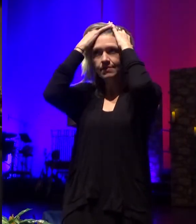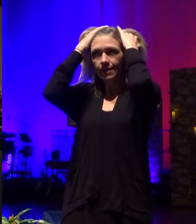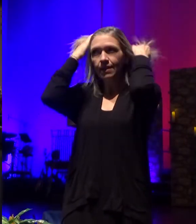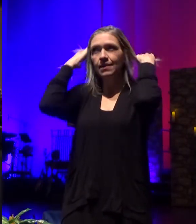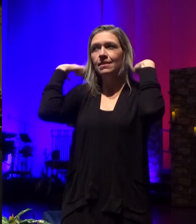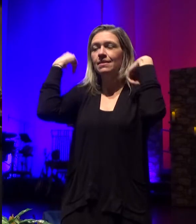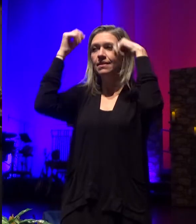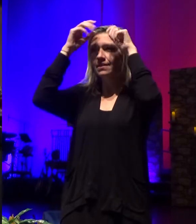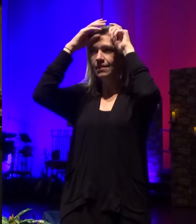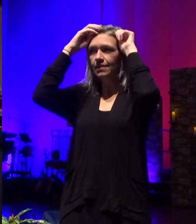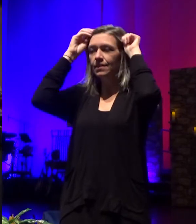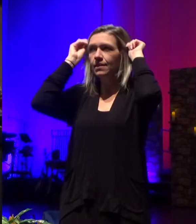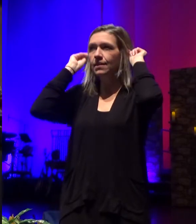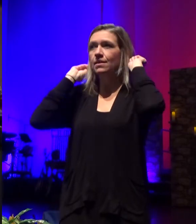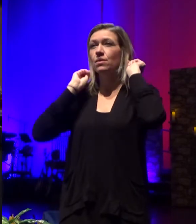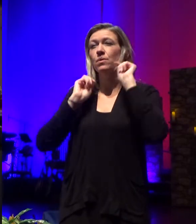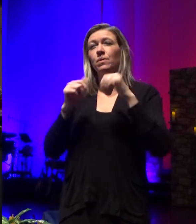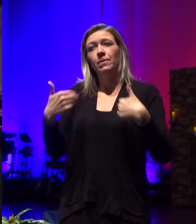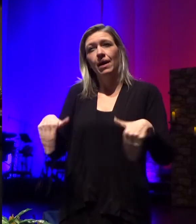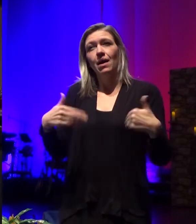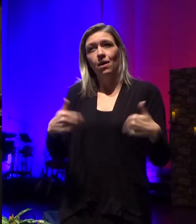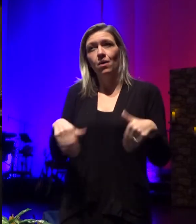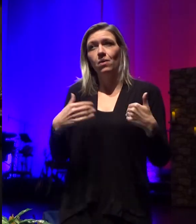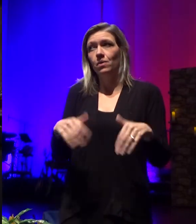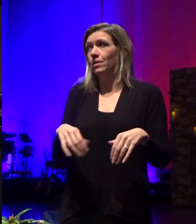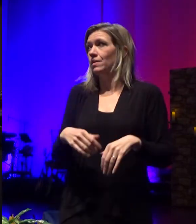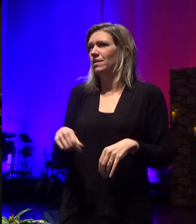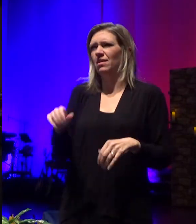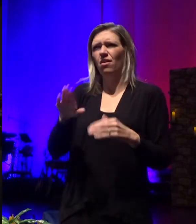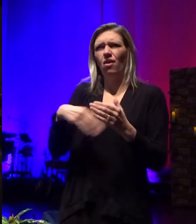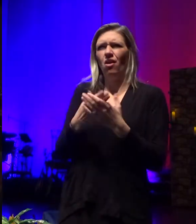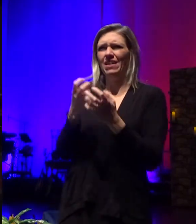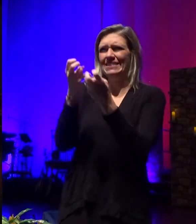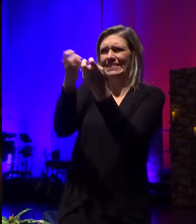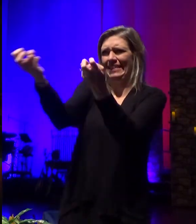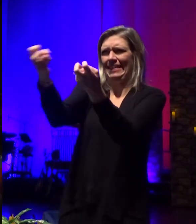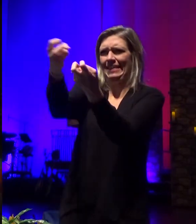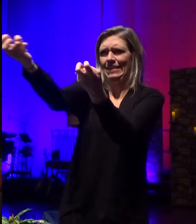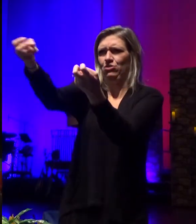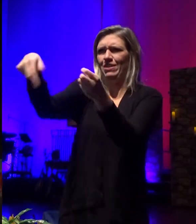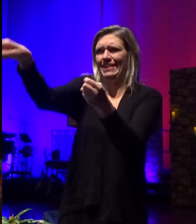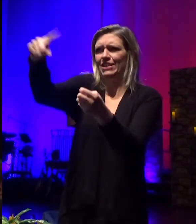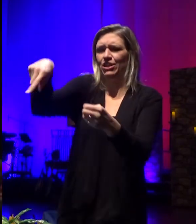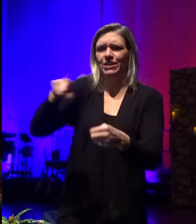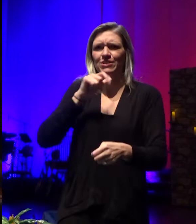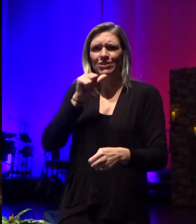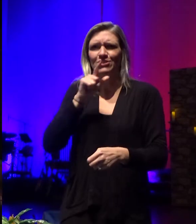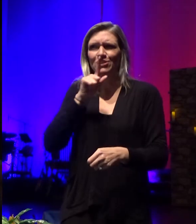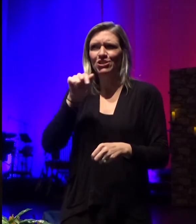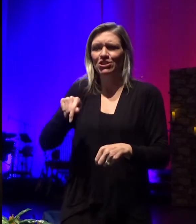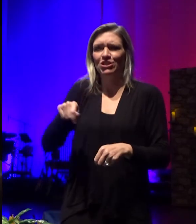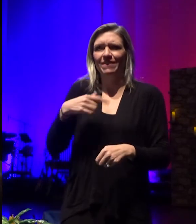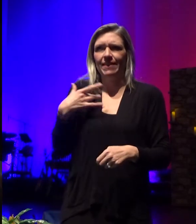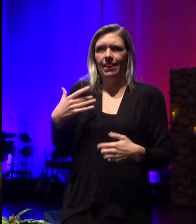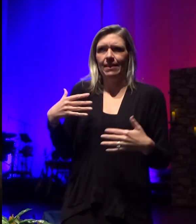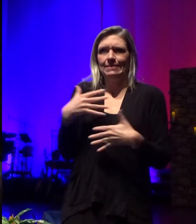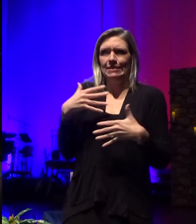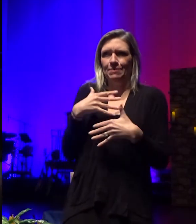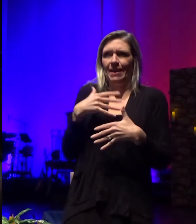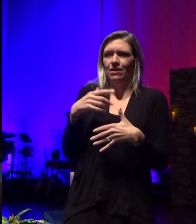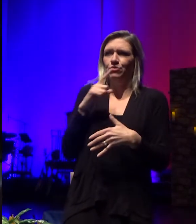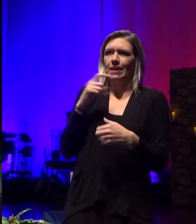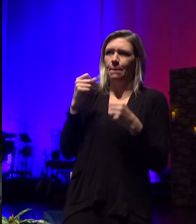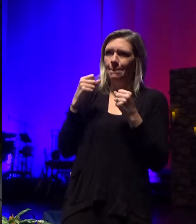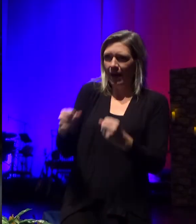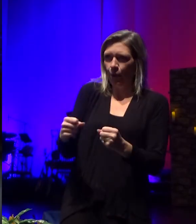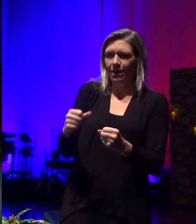Yeah. Wow. All of you amassed right down here. I don't know if I should be intimidated, like a really powerful peanut gallery